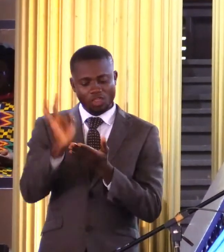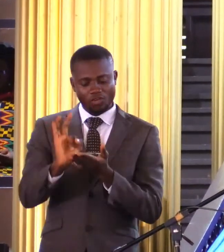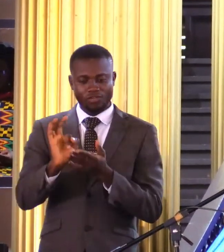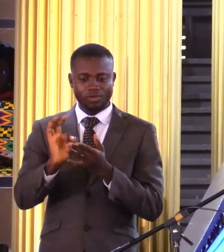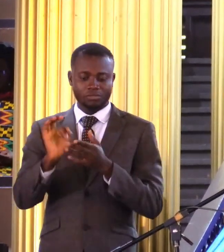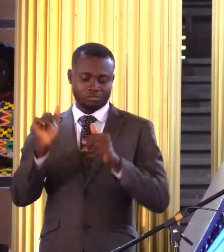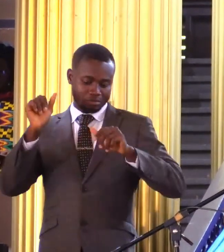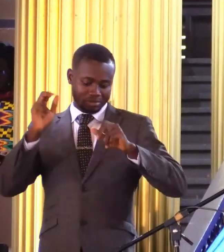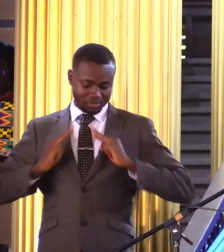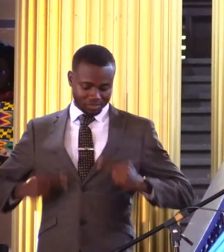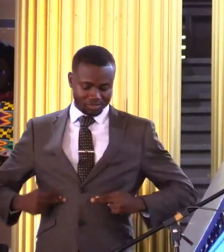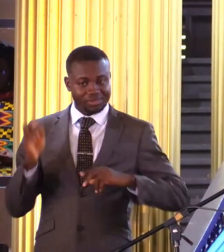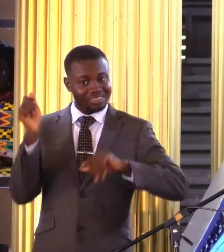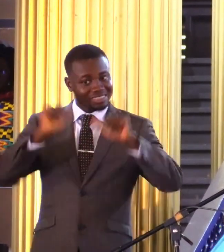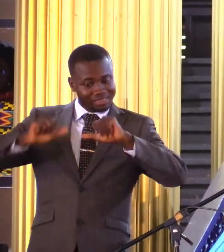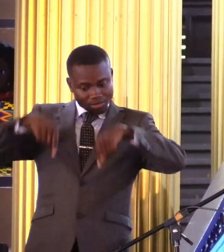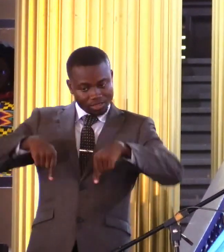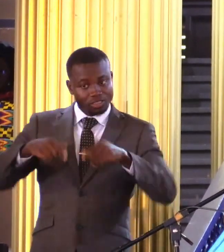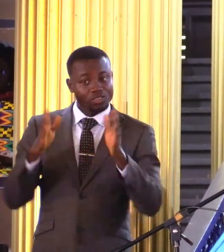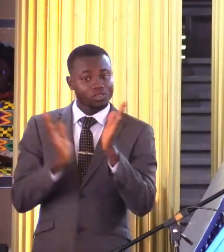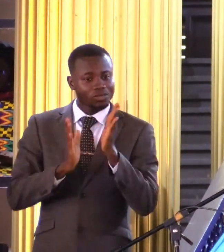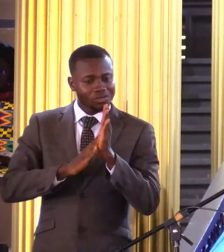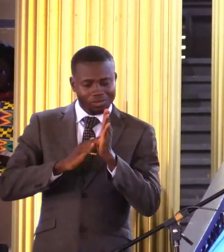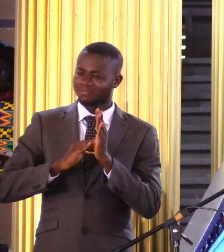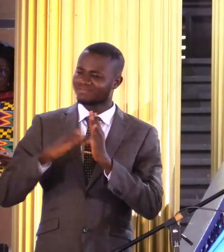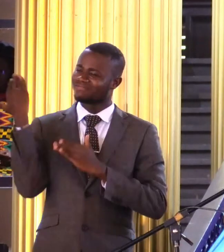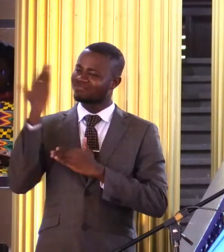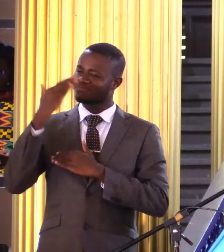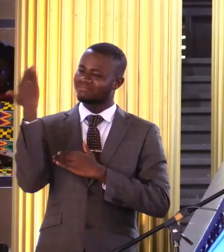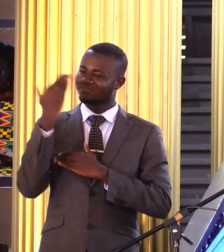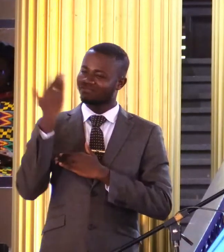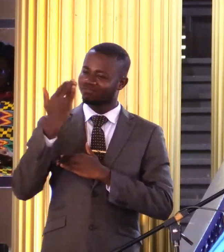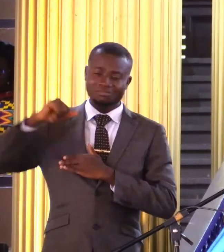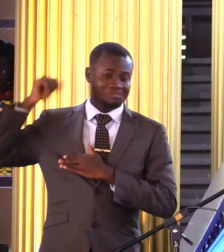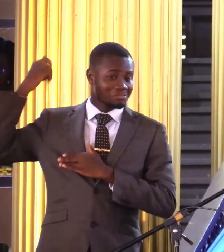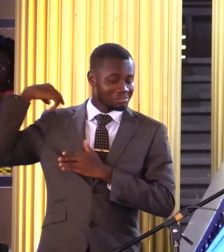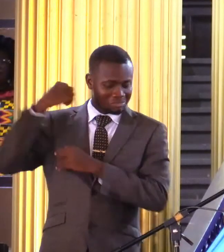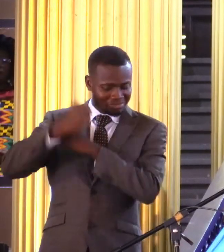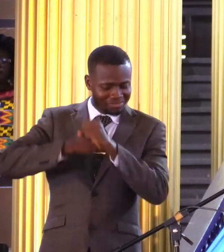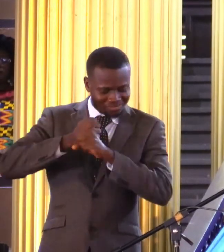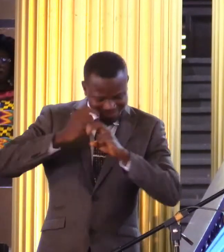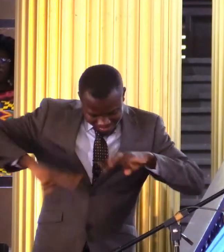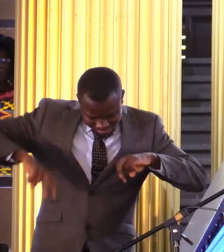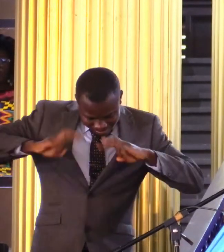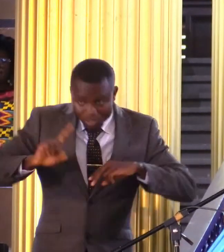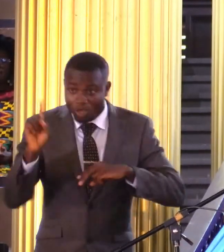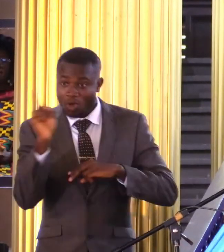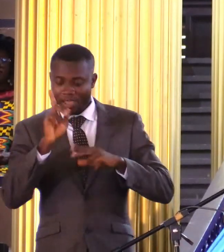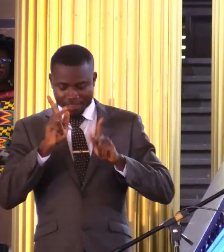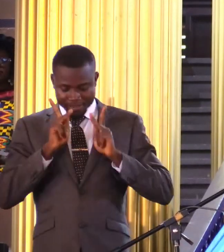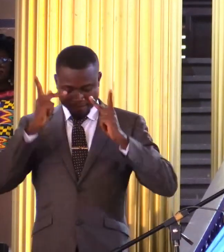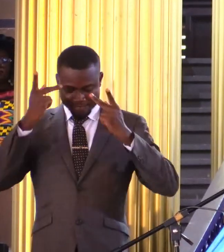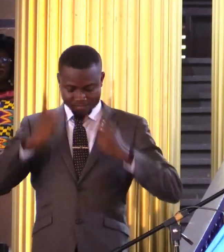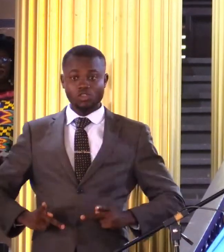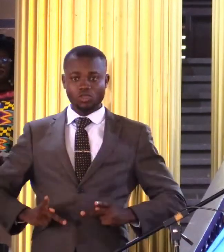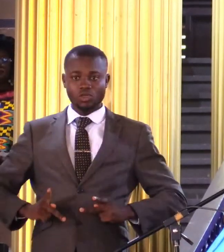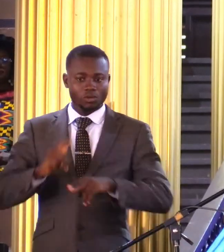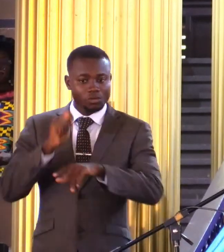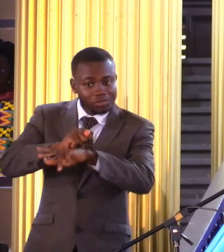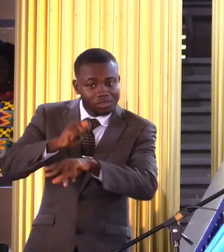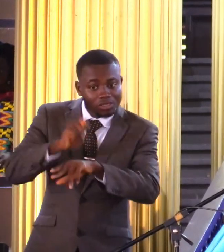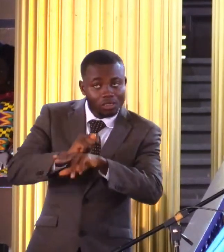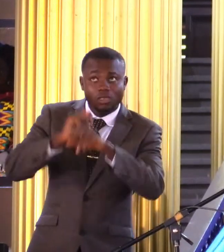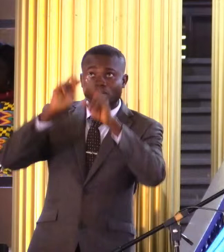in this university, will share with us his years of research in the field of physiotherapy on the topic